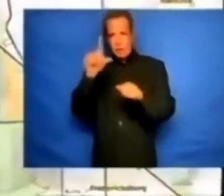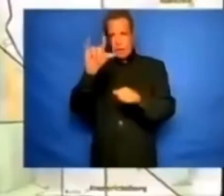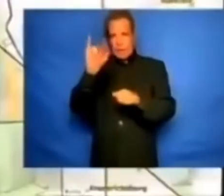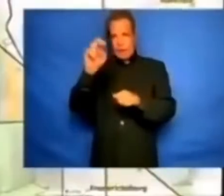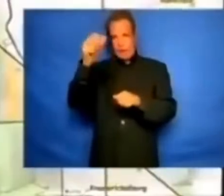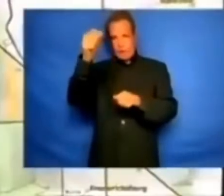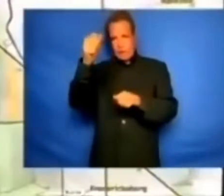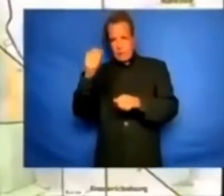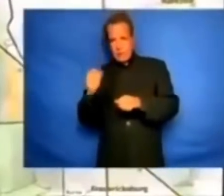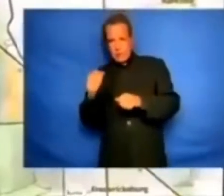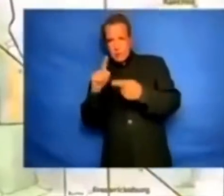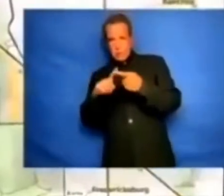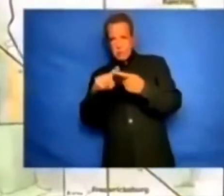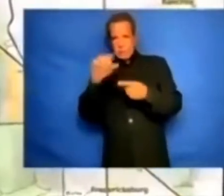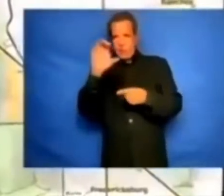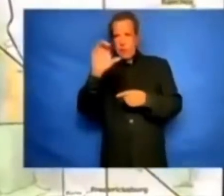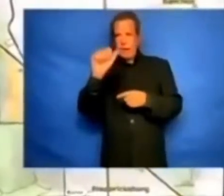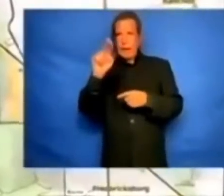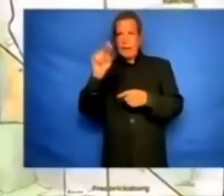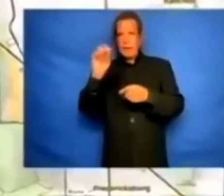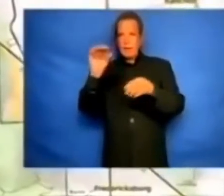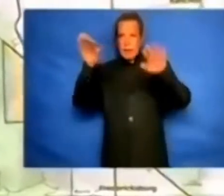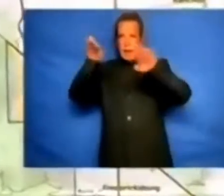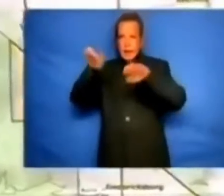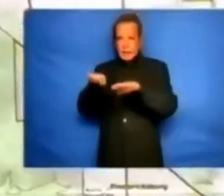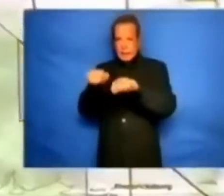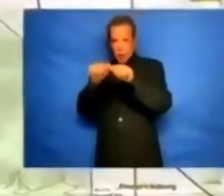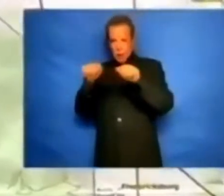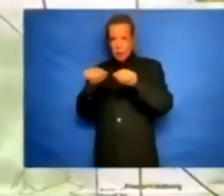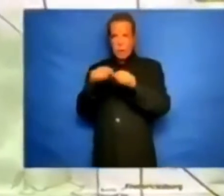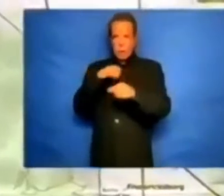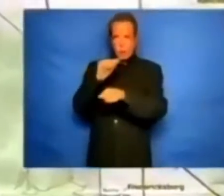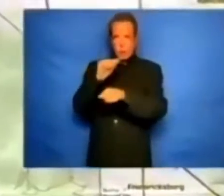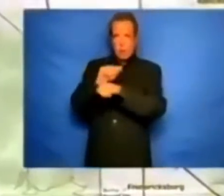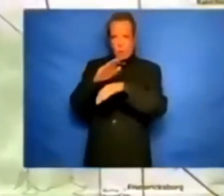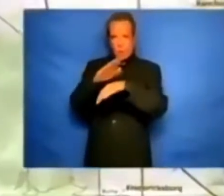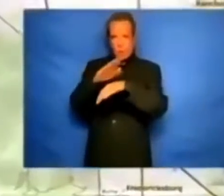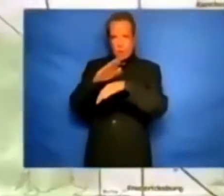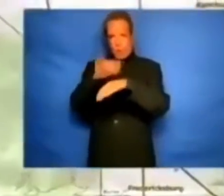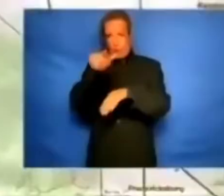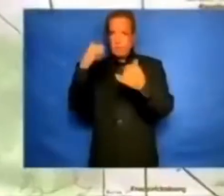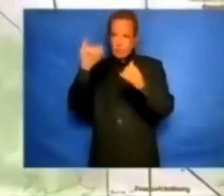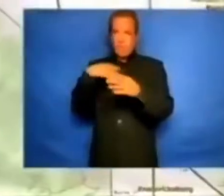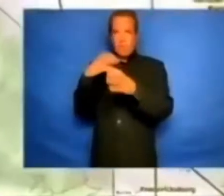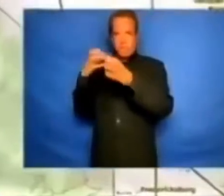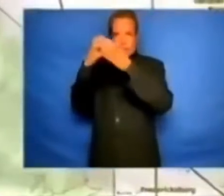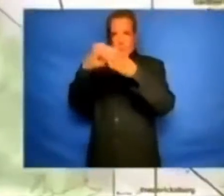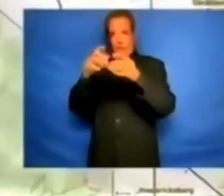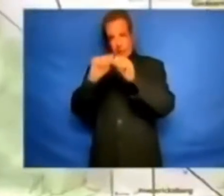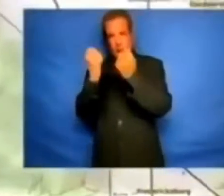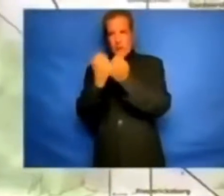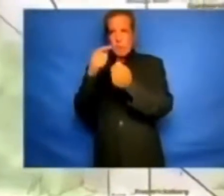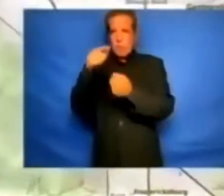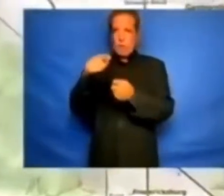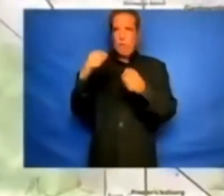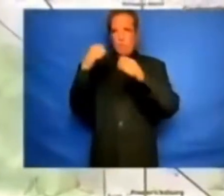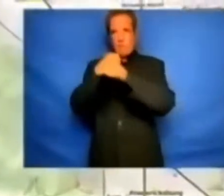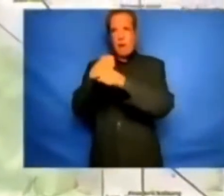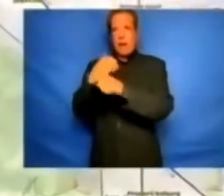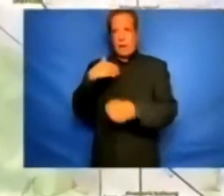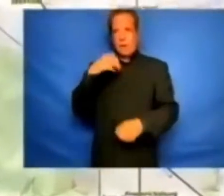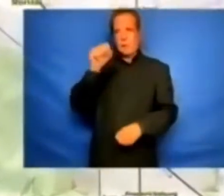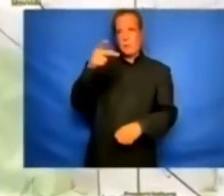Sales Canyon area, and we're going to continue working that. We also got resources into the Spot Fire area today. That area is